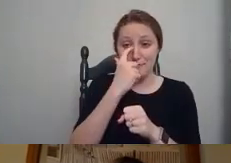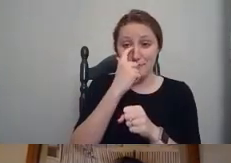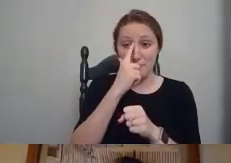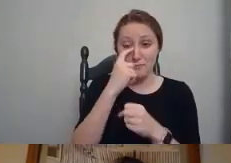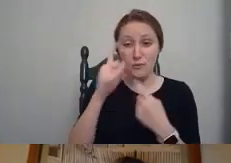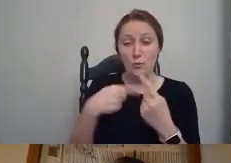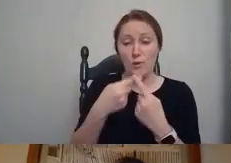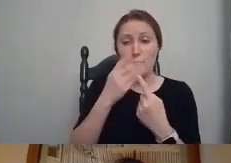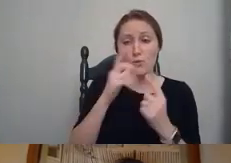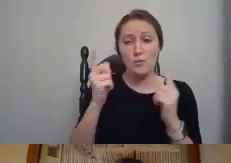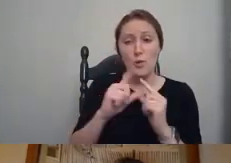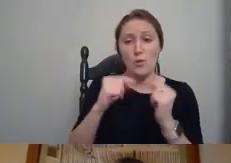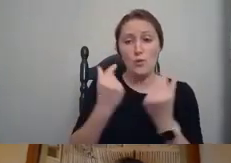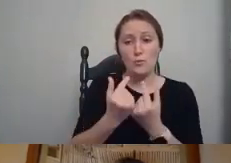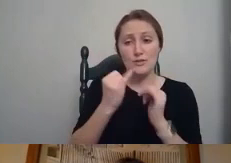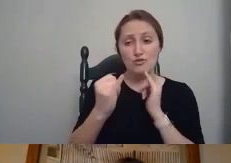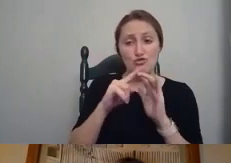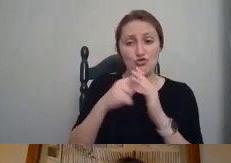small group instruction start?